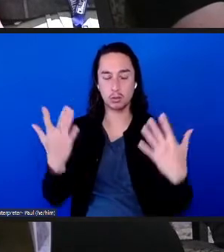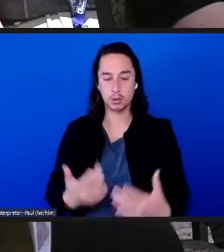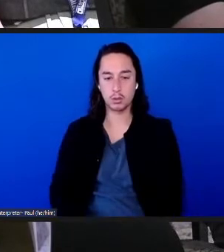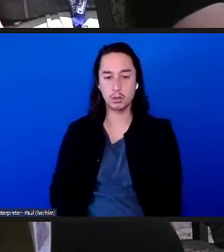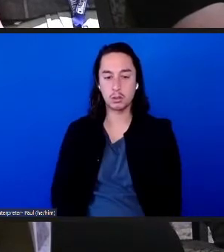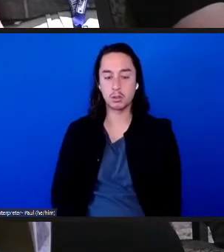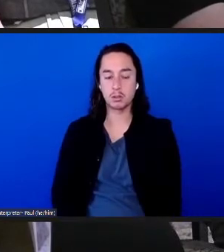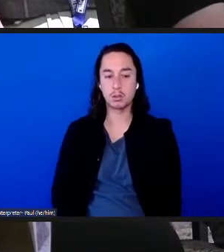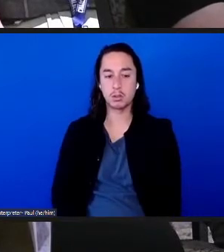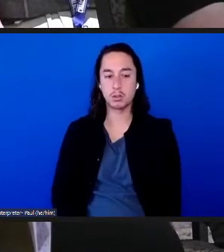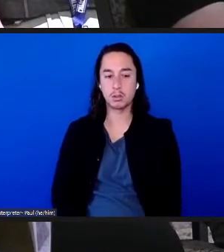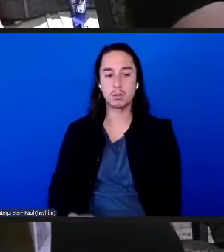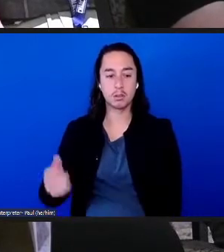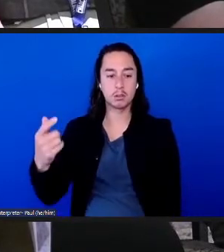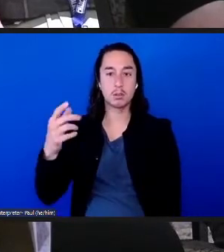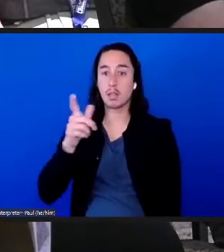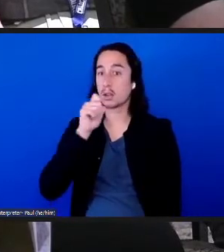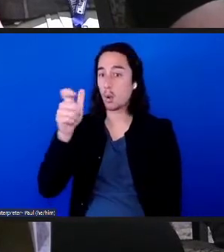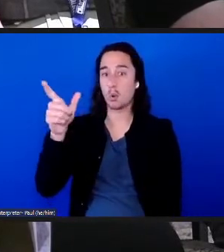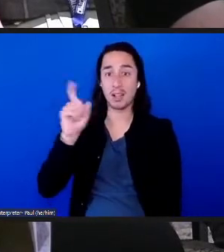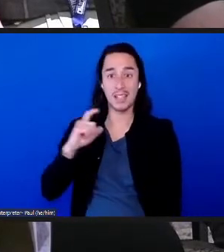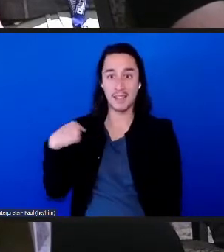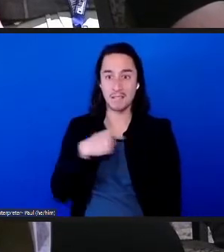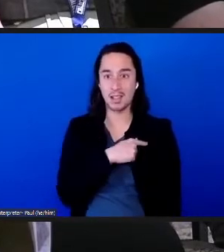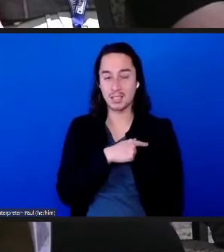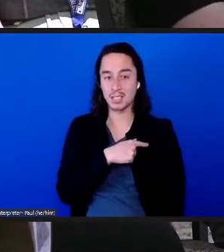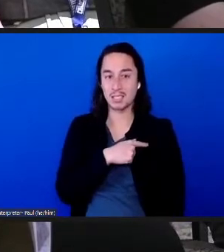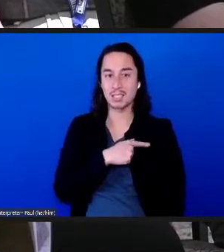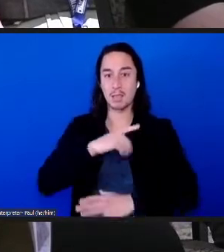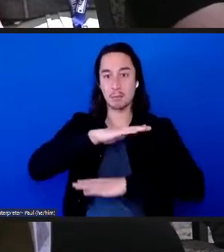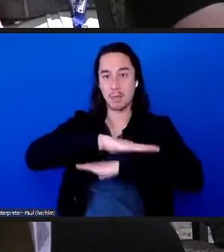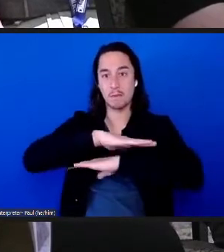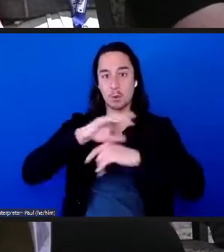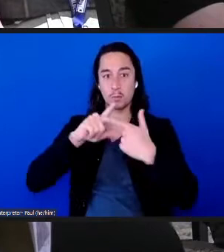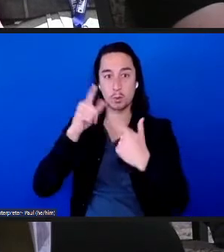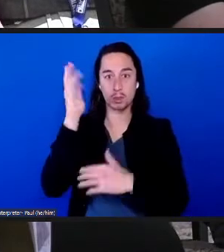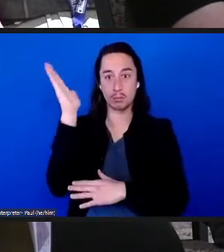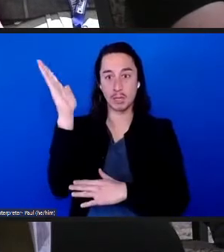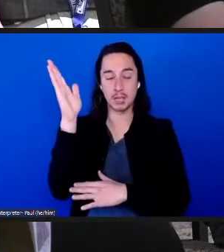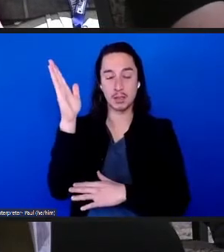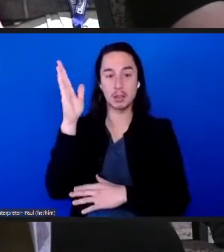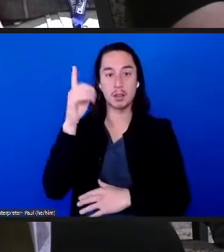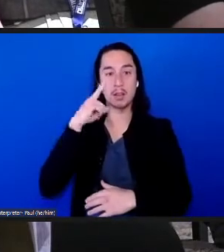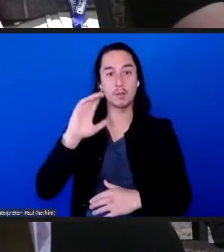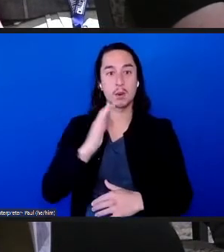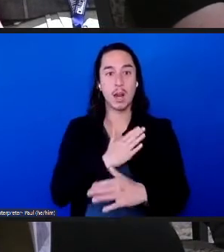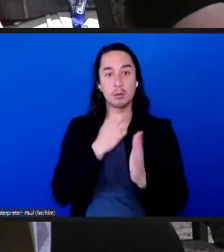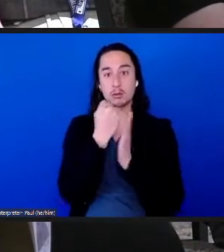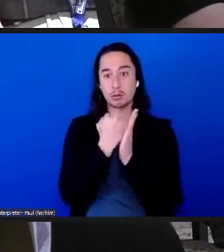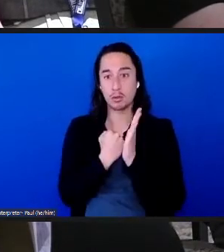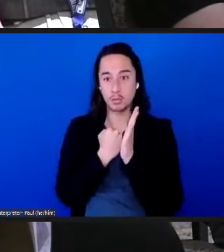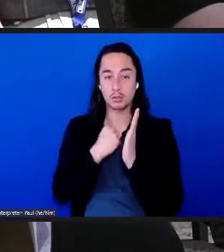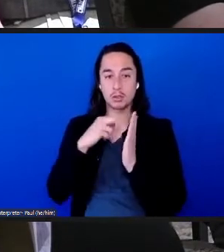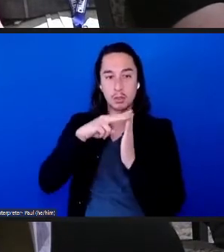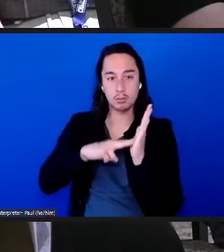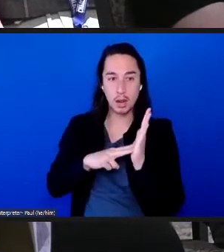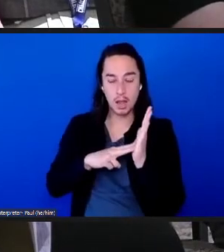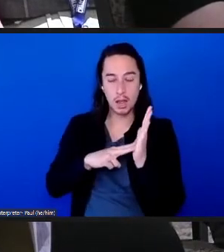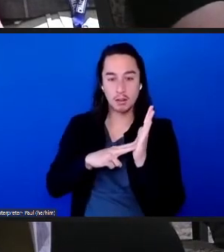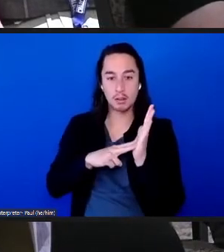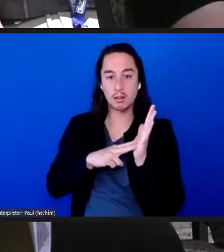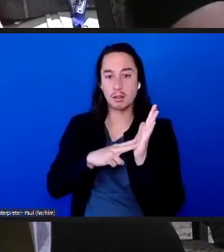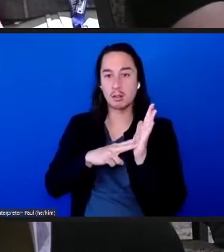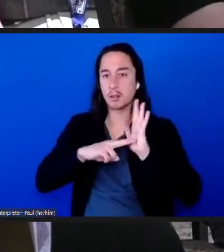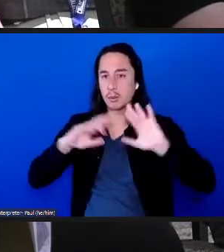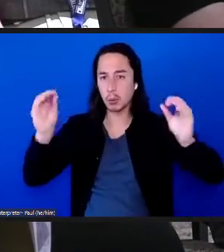We're not given the platforms to speak, for our scripts to be read, for any of that.